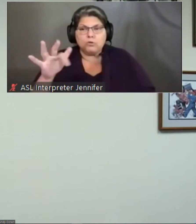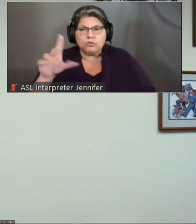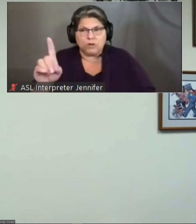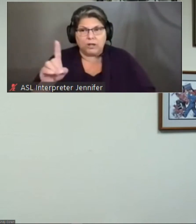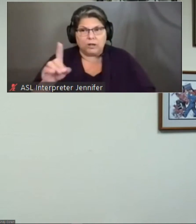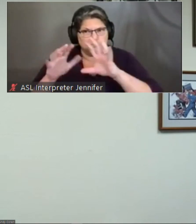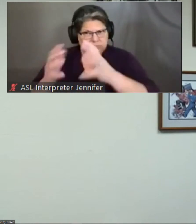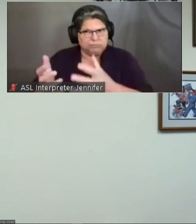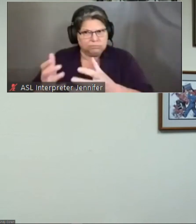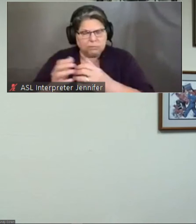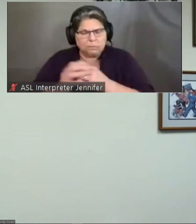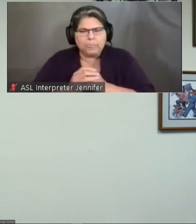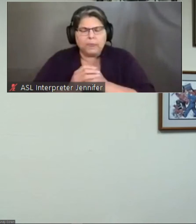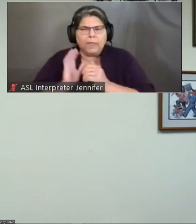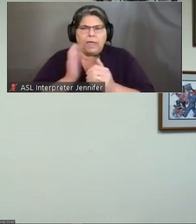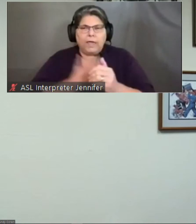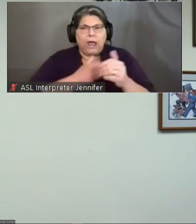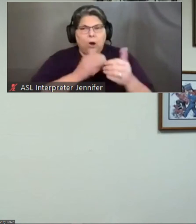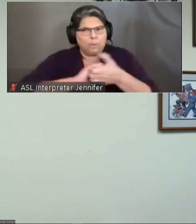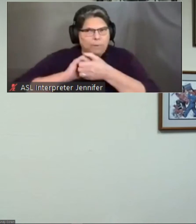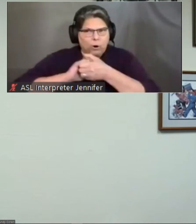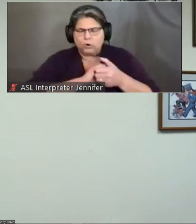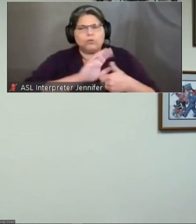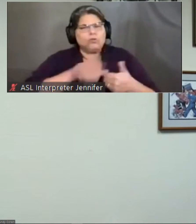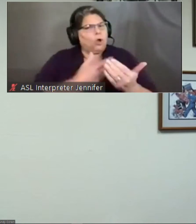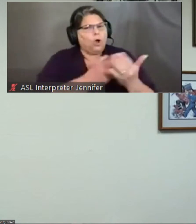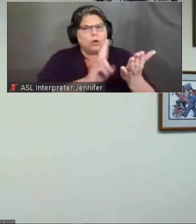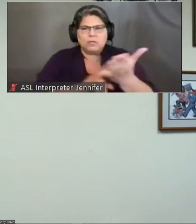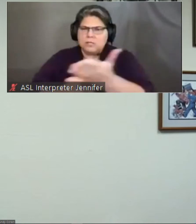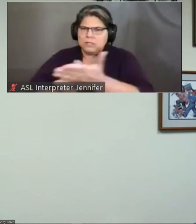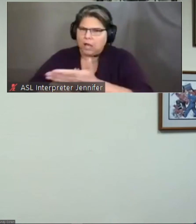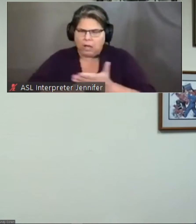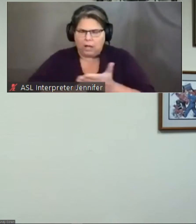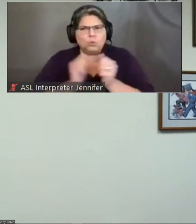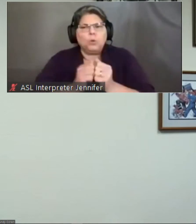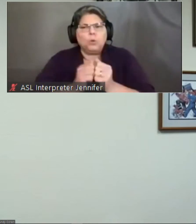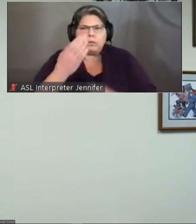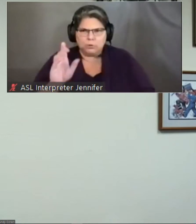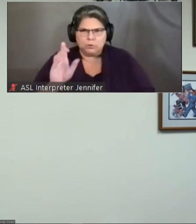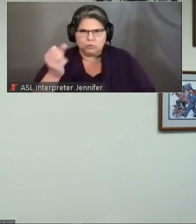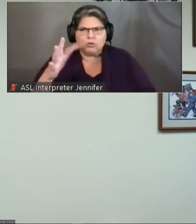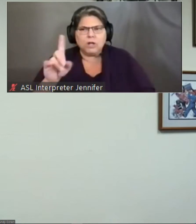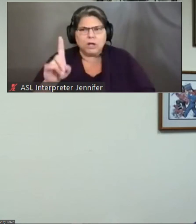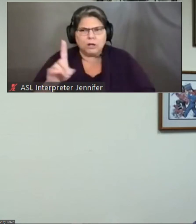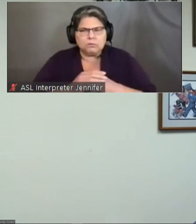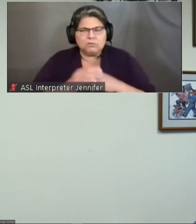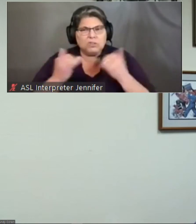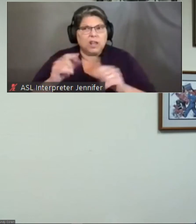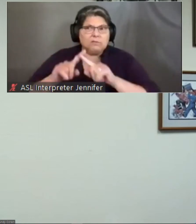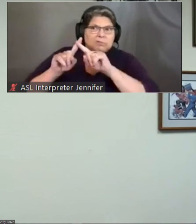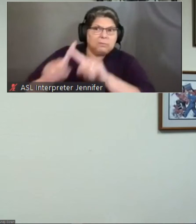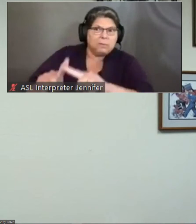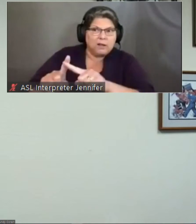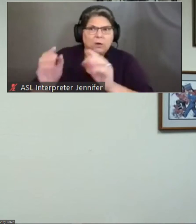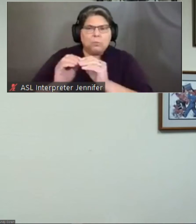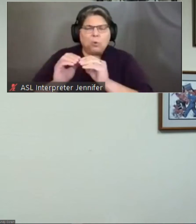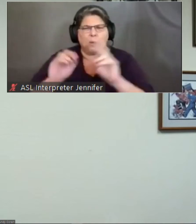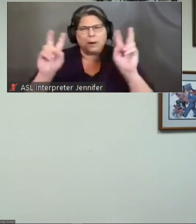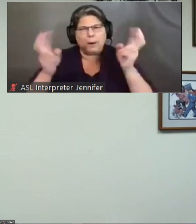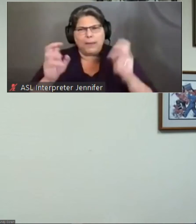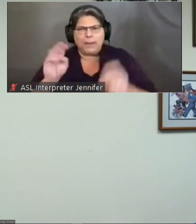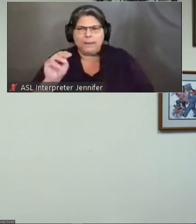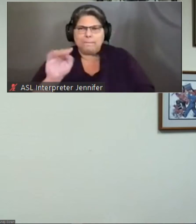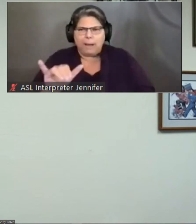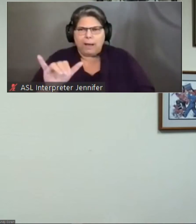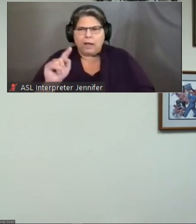partners are all in the process of signing the Blue Shield contract. We're now relying more on My Turn for county